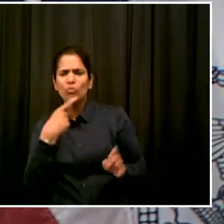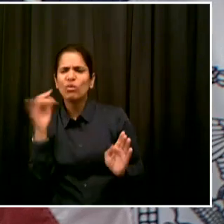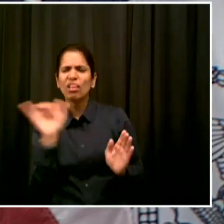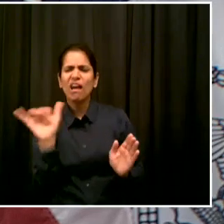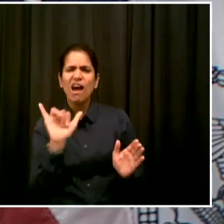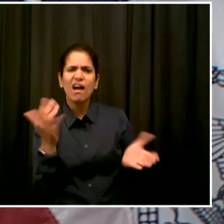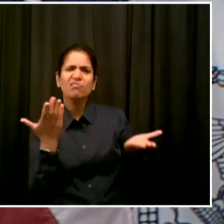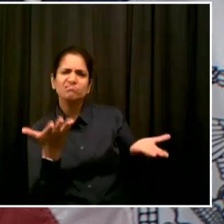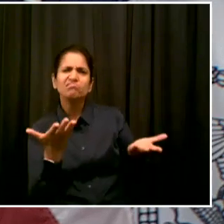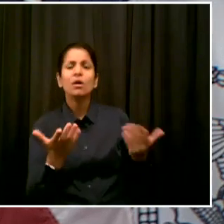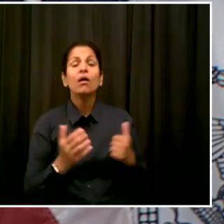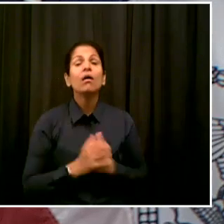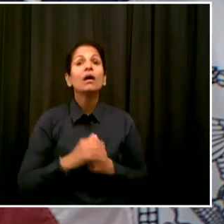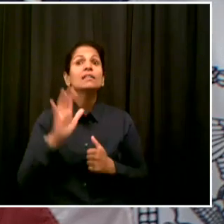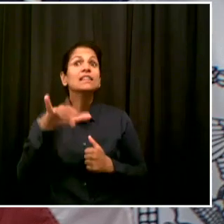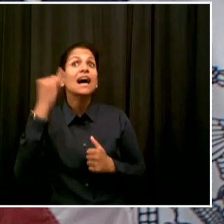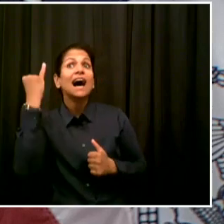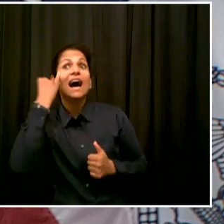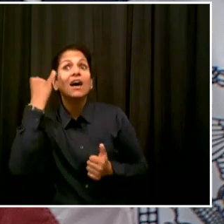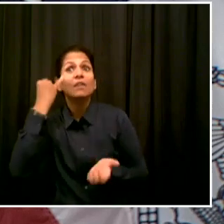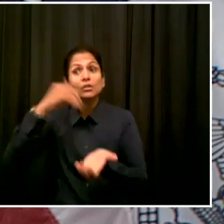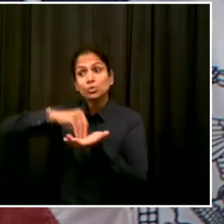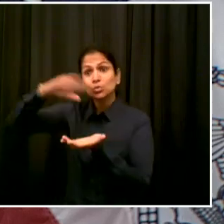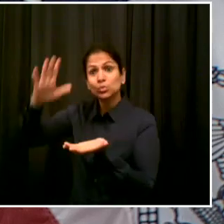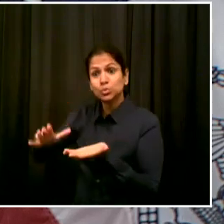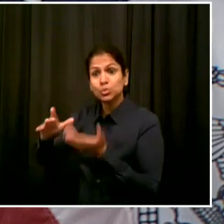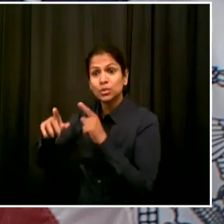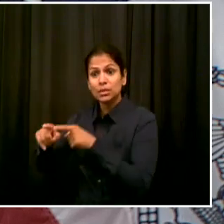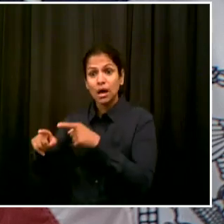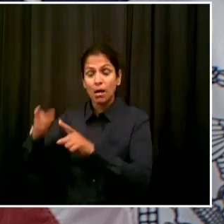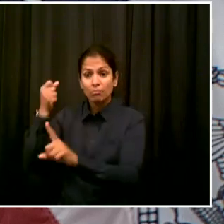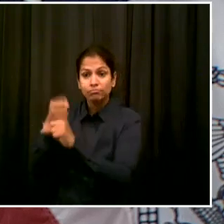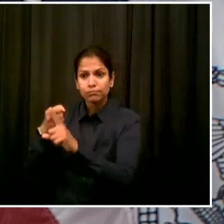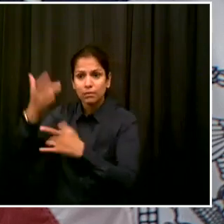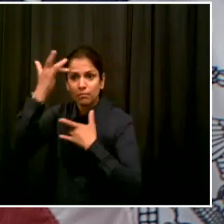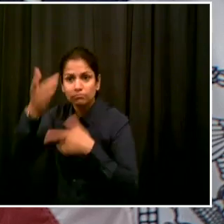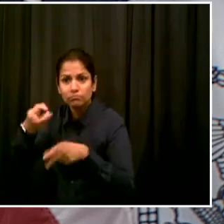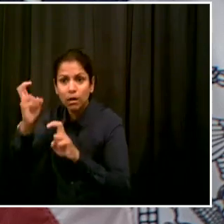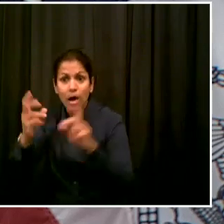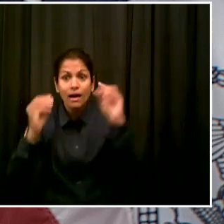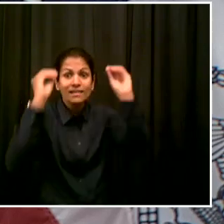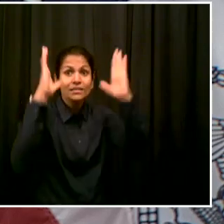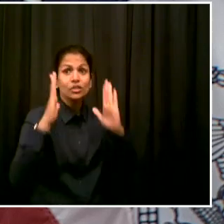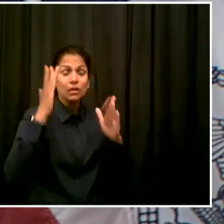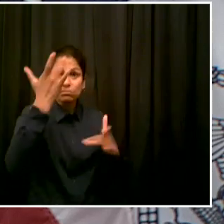or do classroom communities need to be quarantined? That's my first question. Yeah, Bridget, I'll